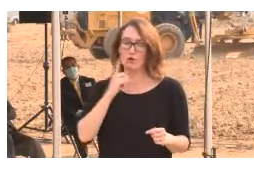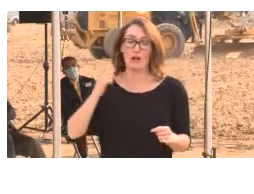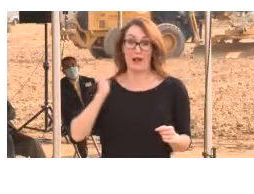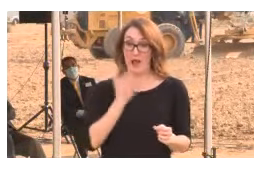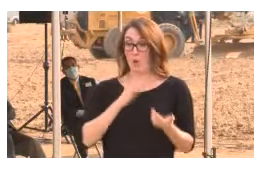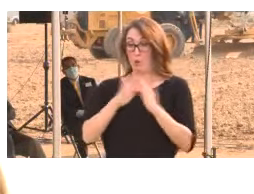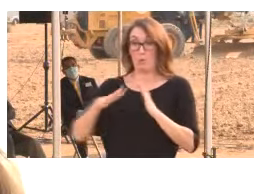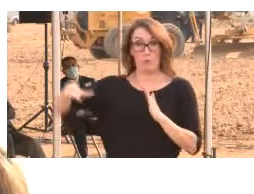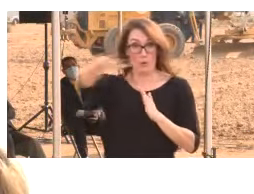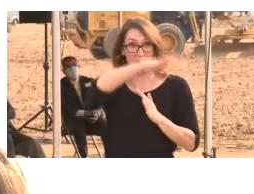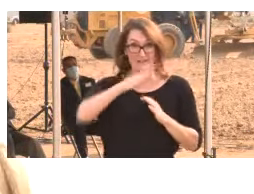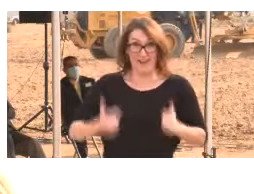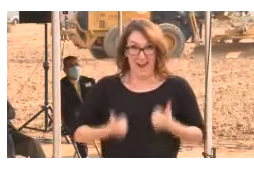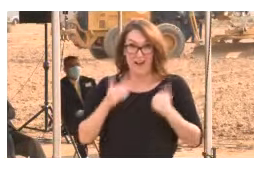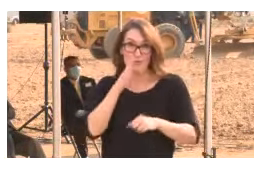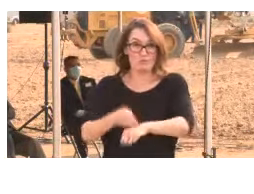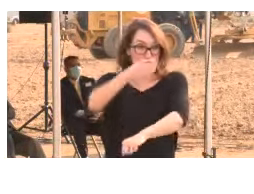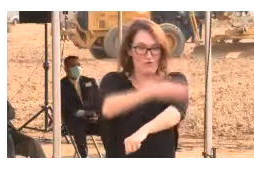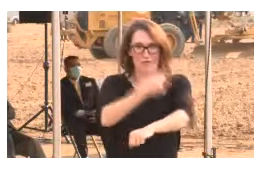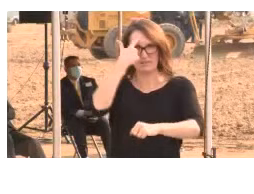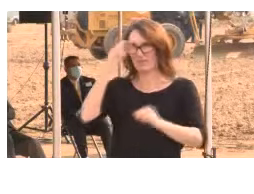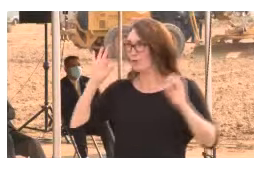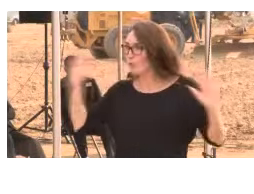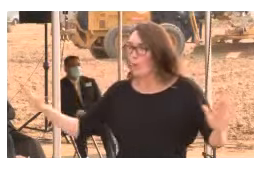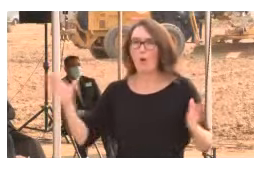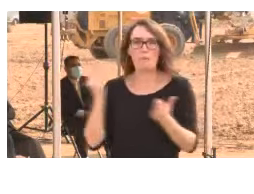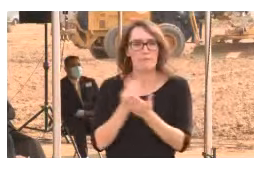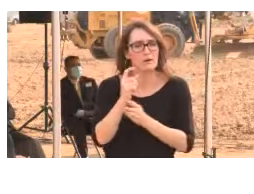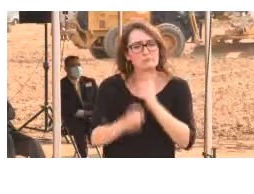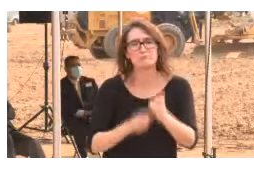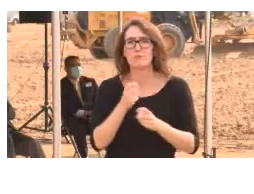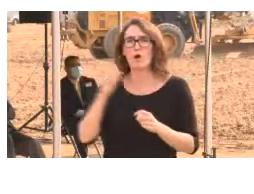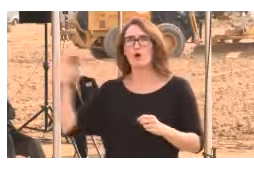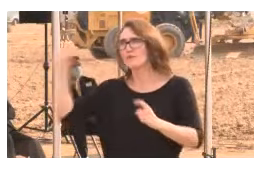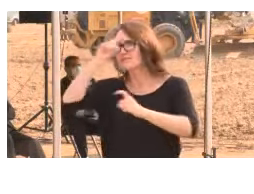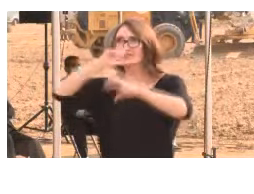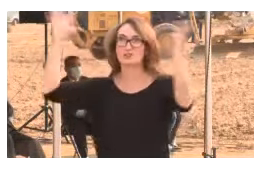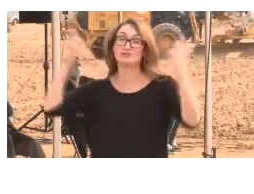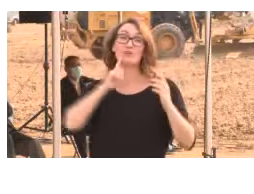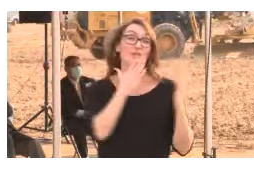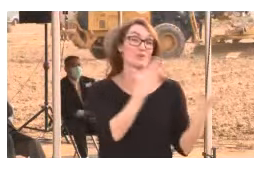community will have better lives because of your vision and your generosity. Thank you.